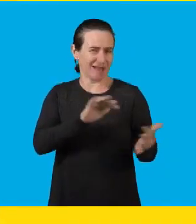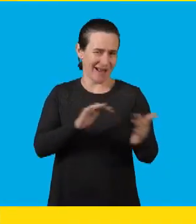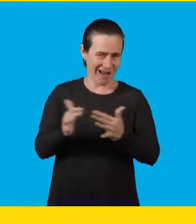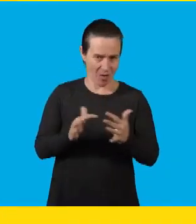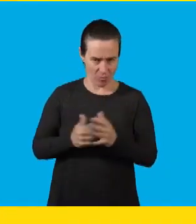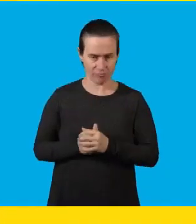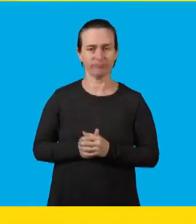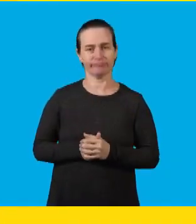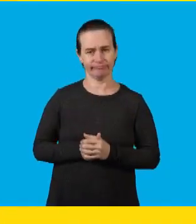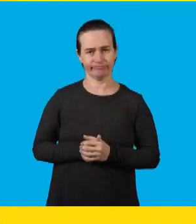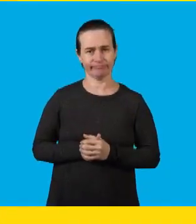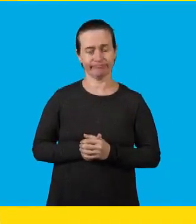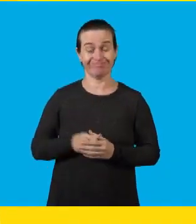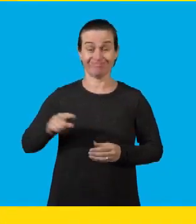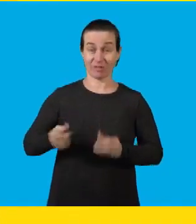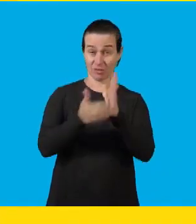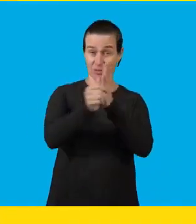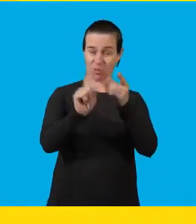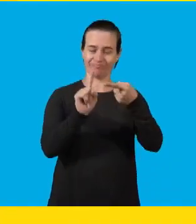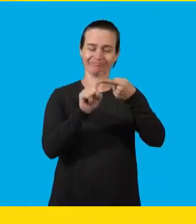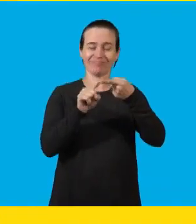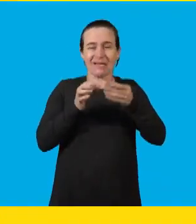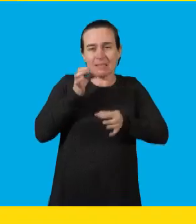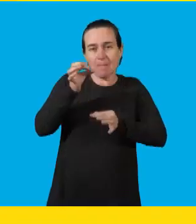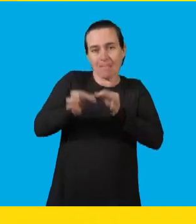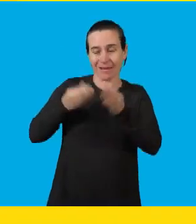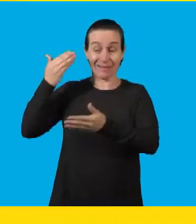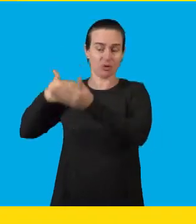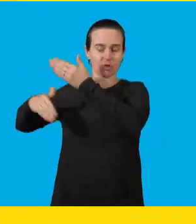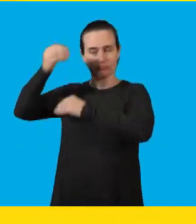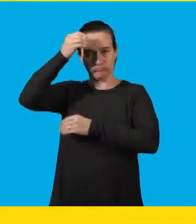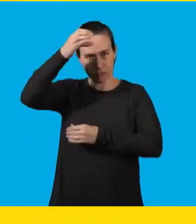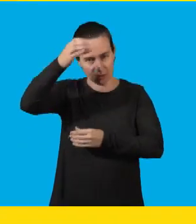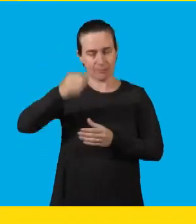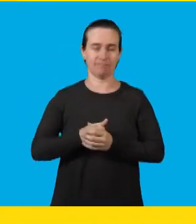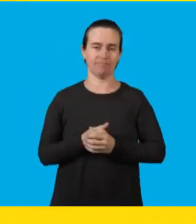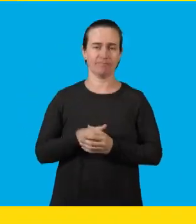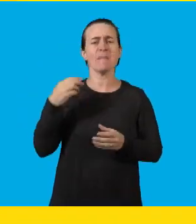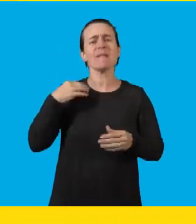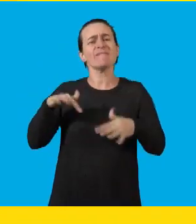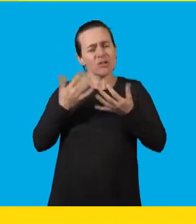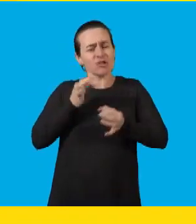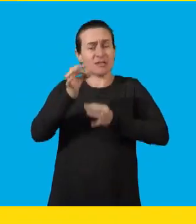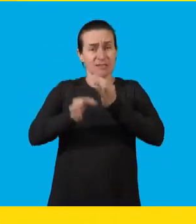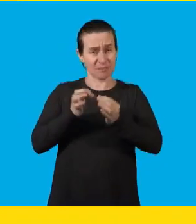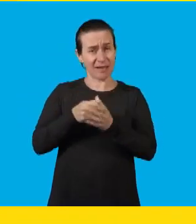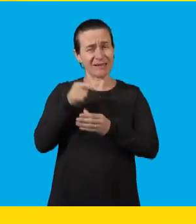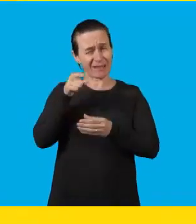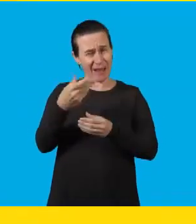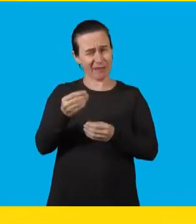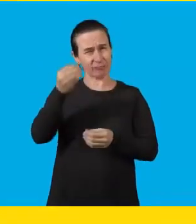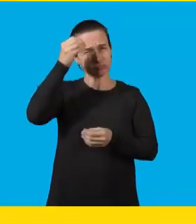the first thing we're going to look at is defining historical concepts. Remember, I told you before the break that there